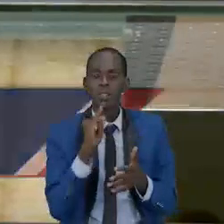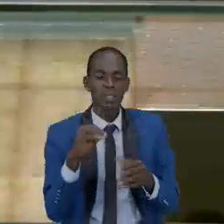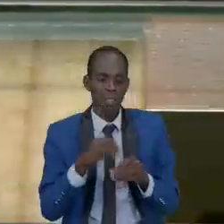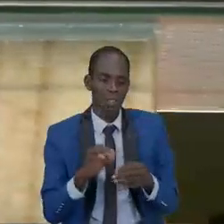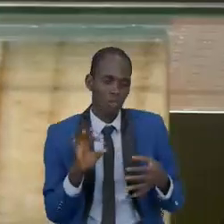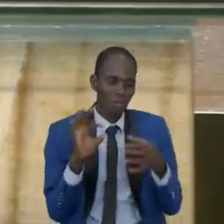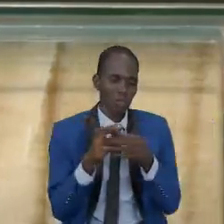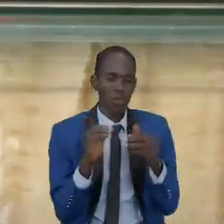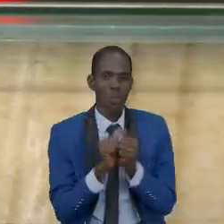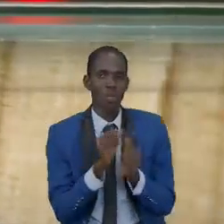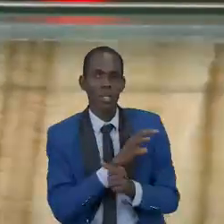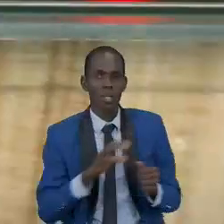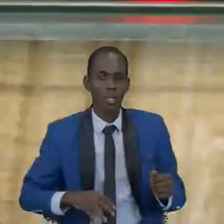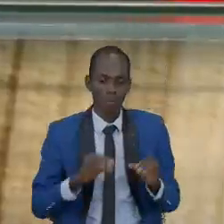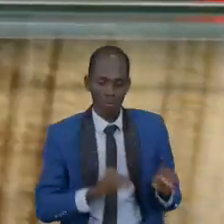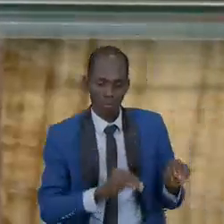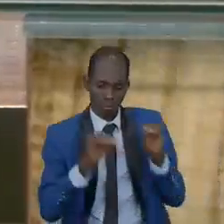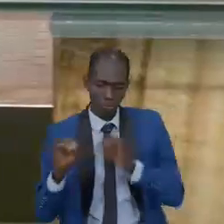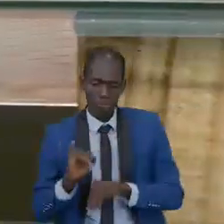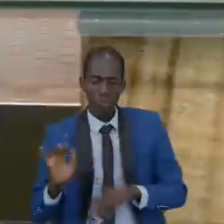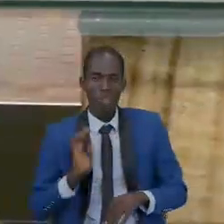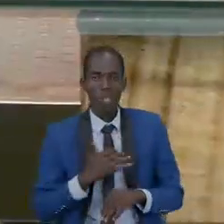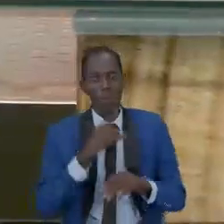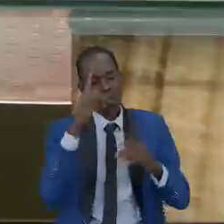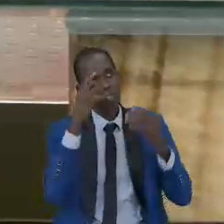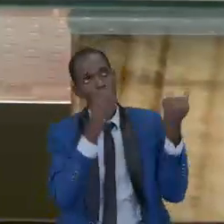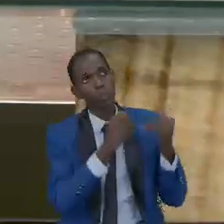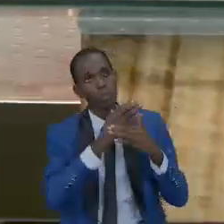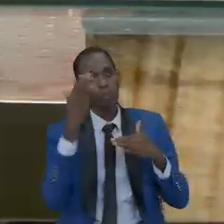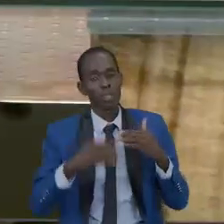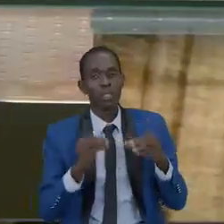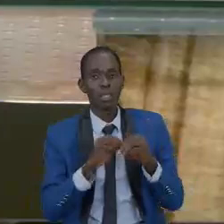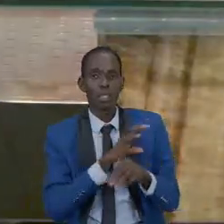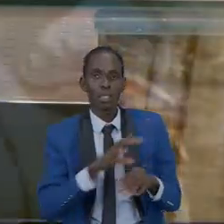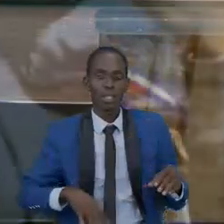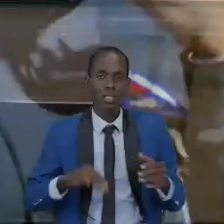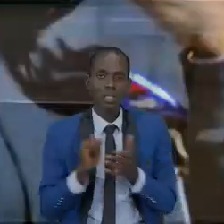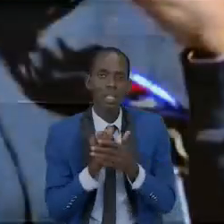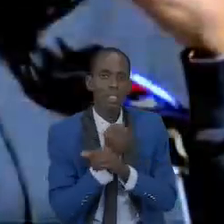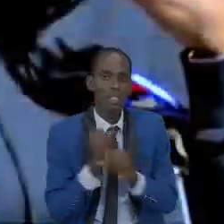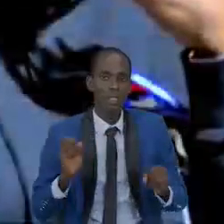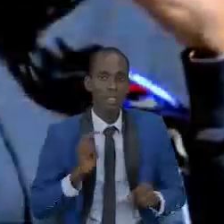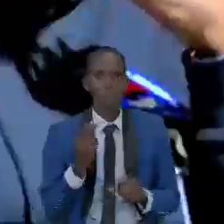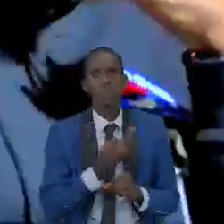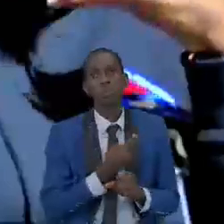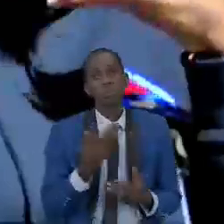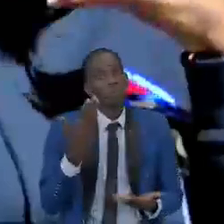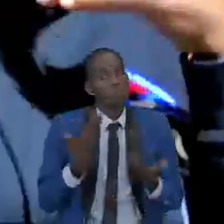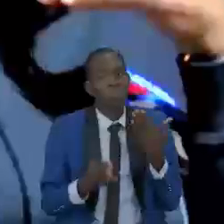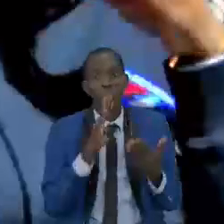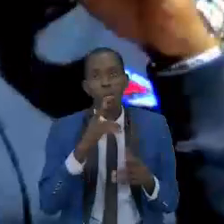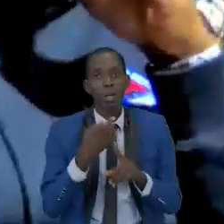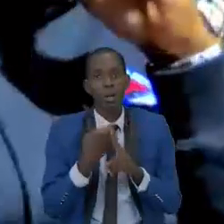Christ, it's putting our trust totally in Christ that saves us. And we know that whether you're a Jew or